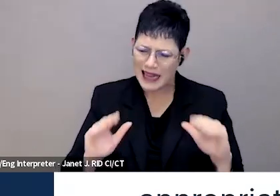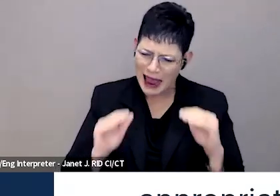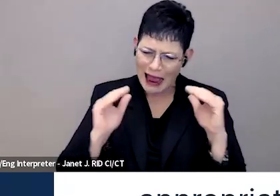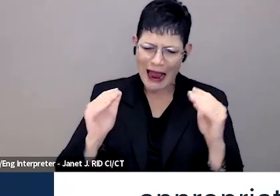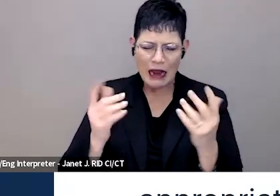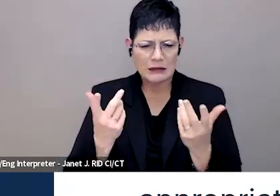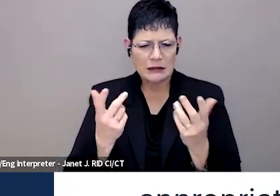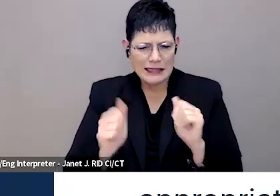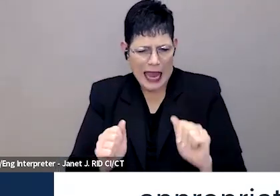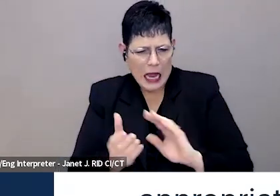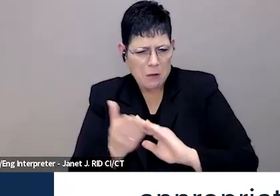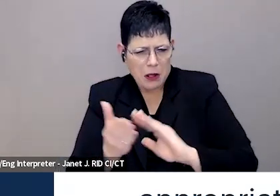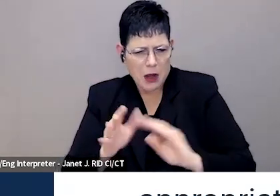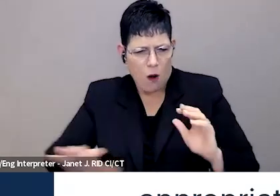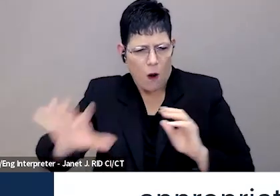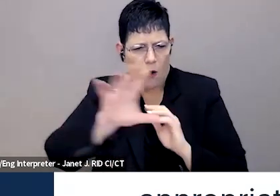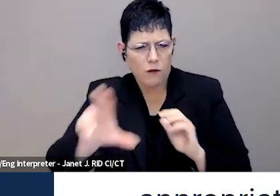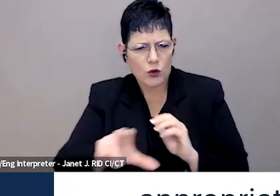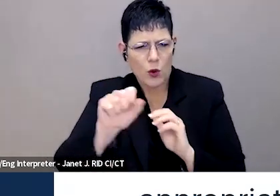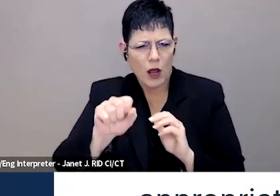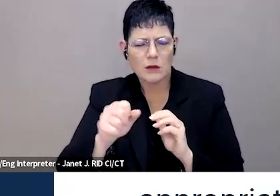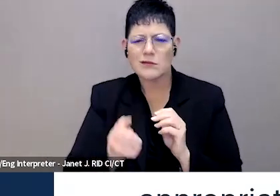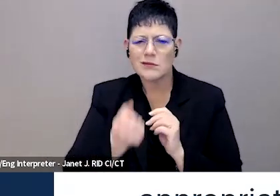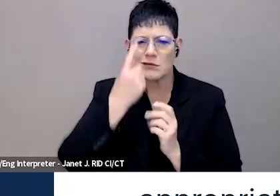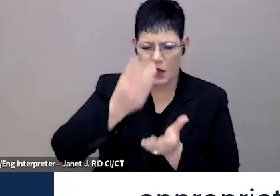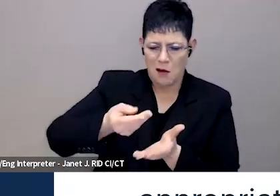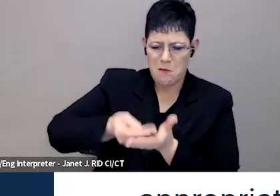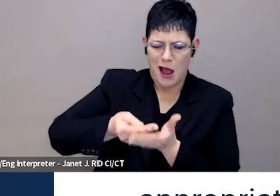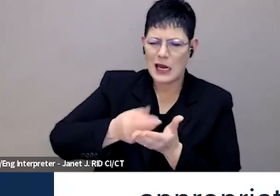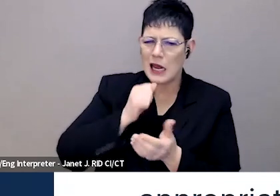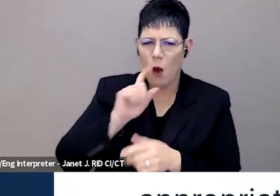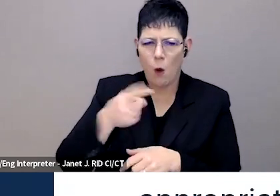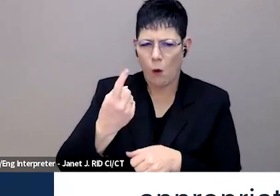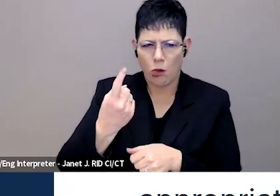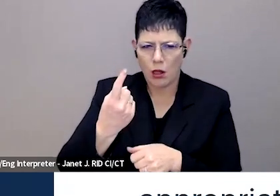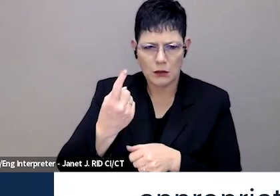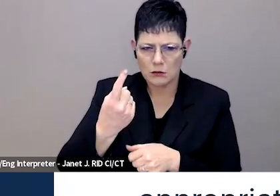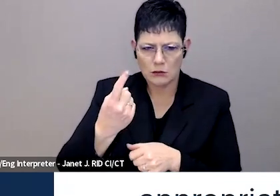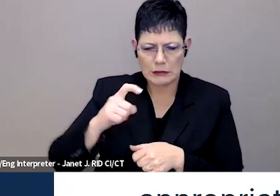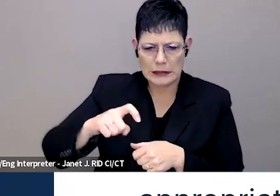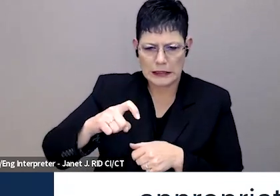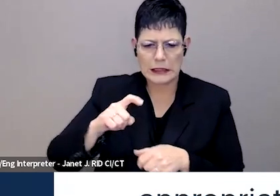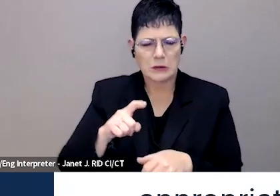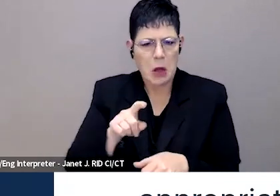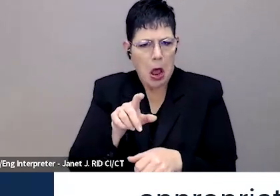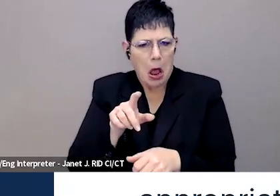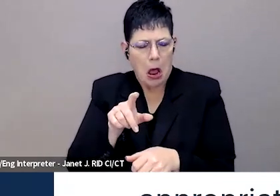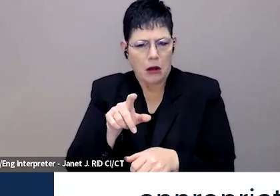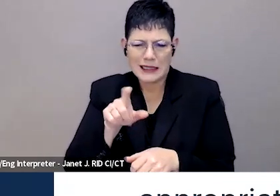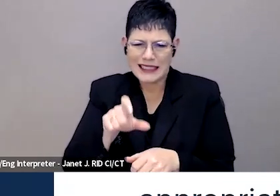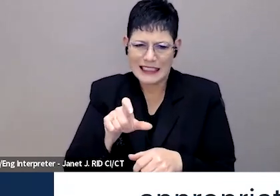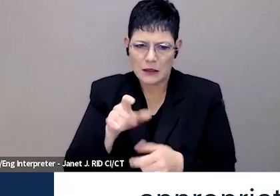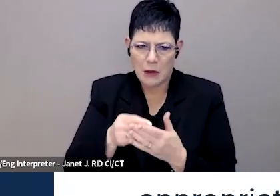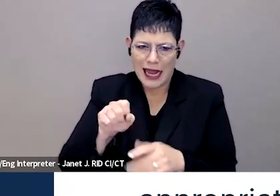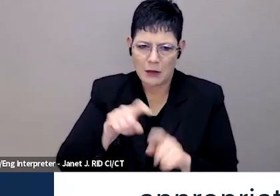implementation capacity across states. But we know that funding isn't enough. It's necessary, but not sufficient. We also